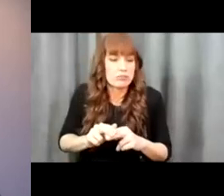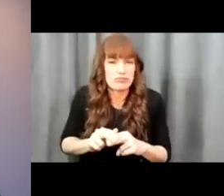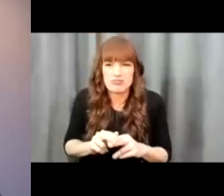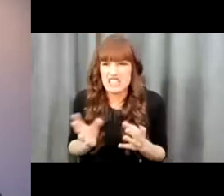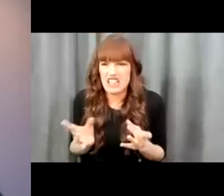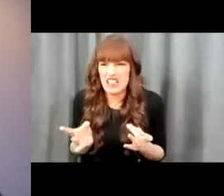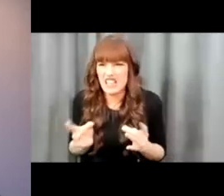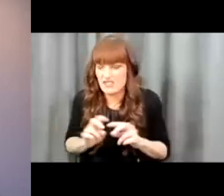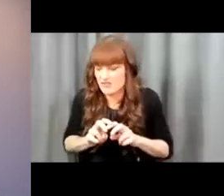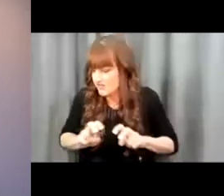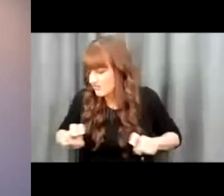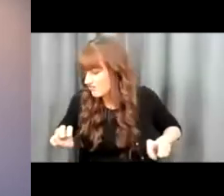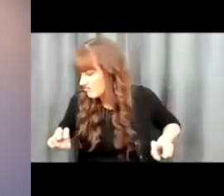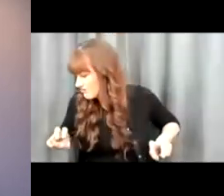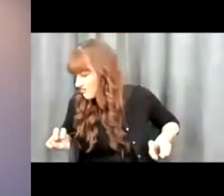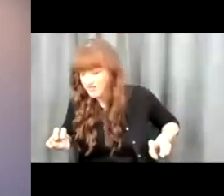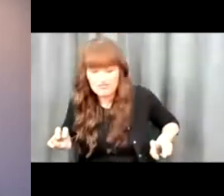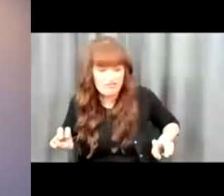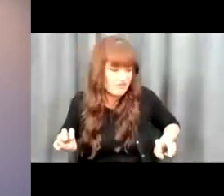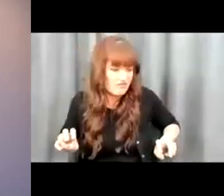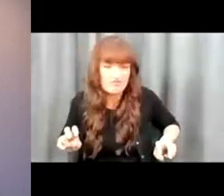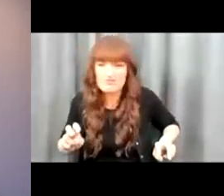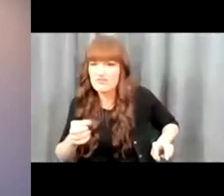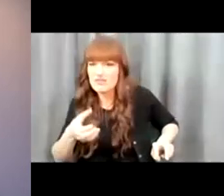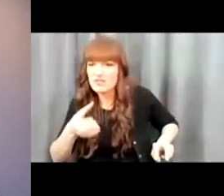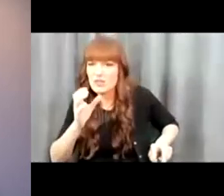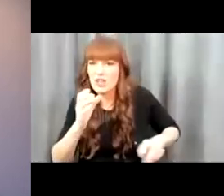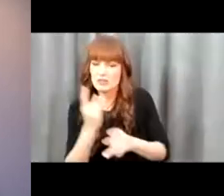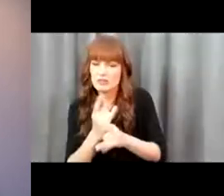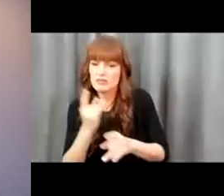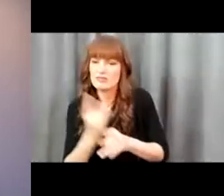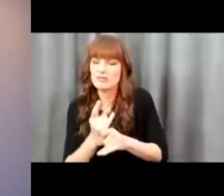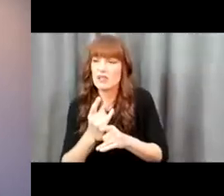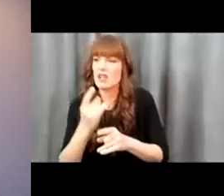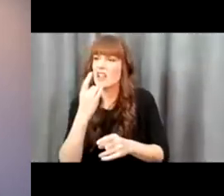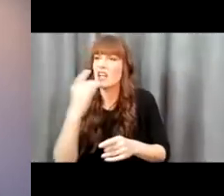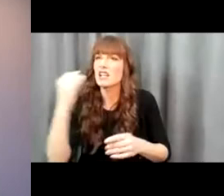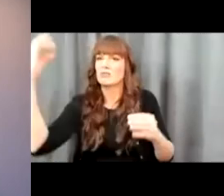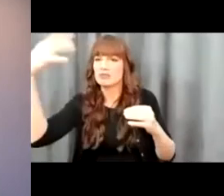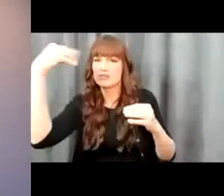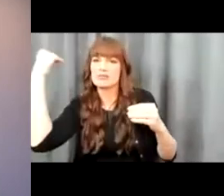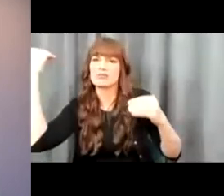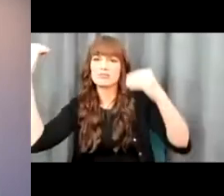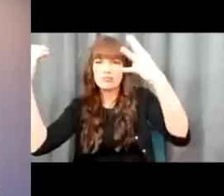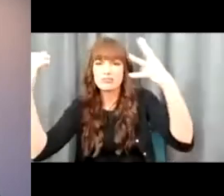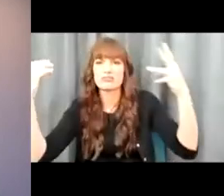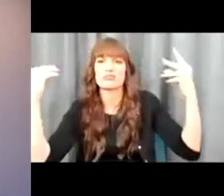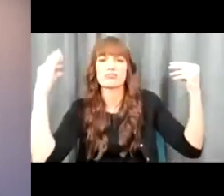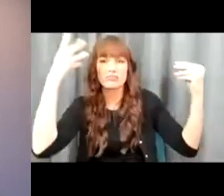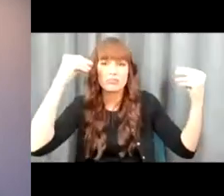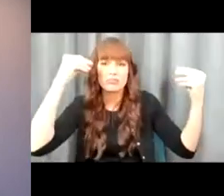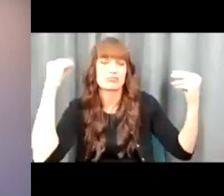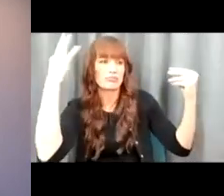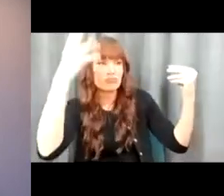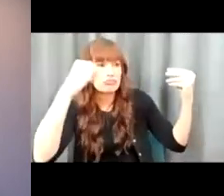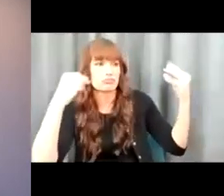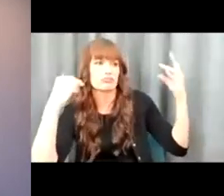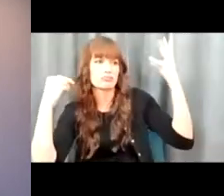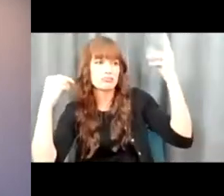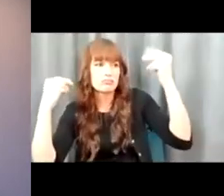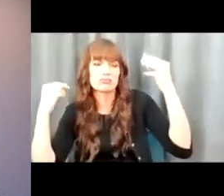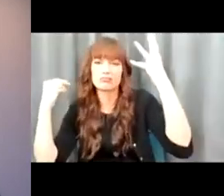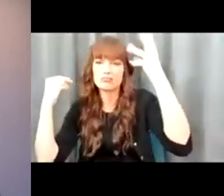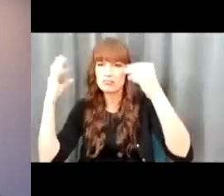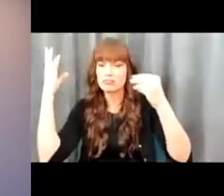tacky sofa with a half-empty glass of brown liquor. The strobe lights disappear random chunks of his highly indifferent expression. He